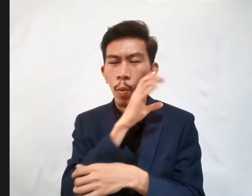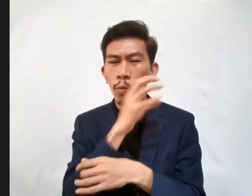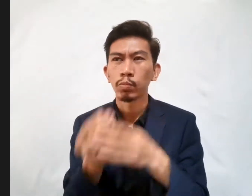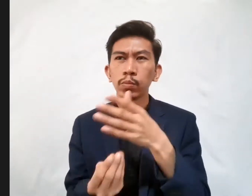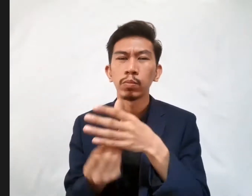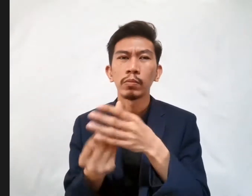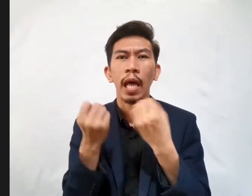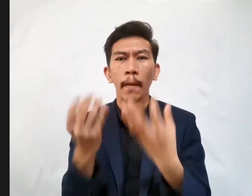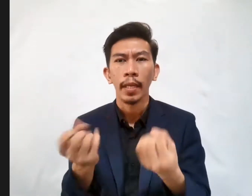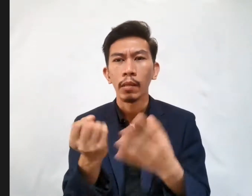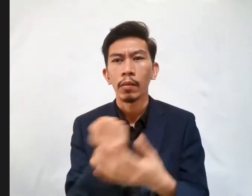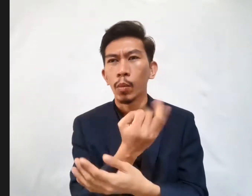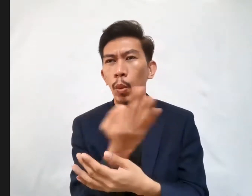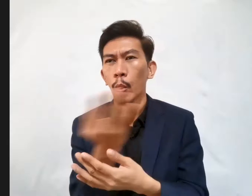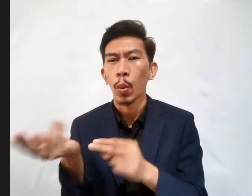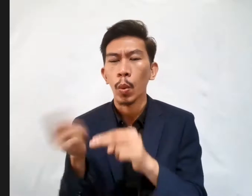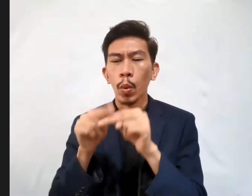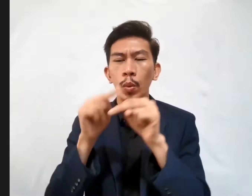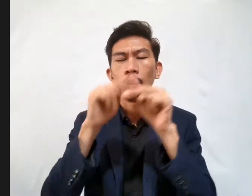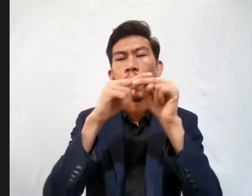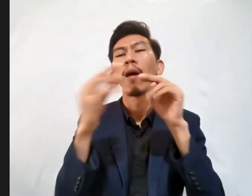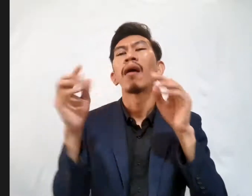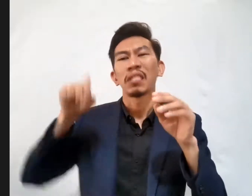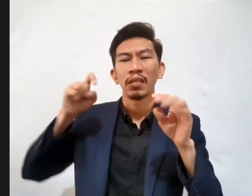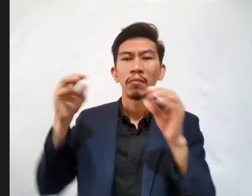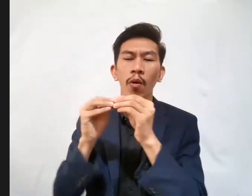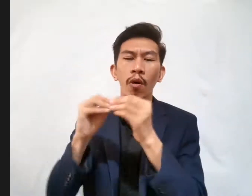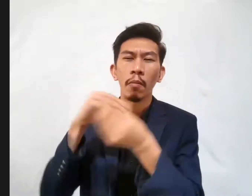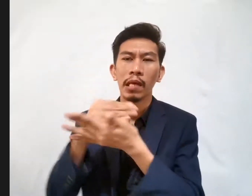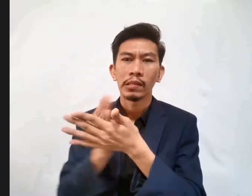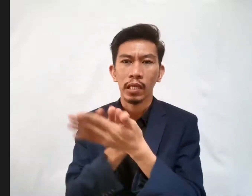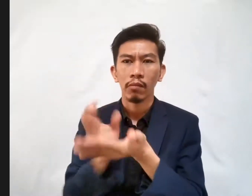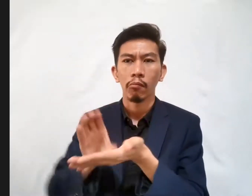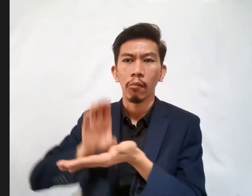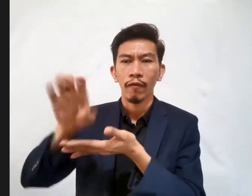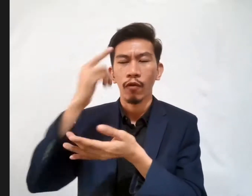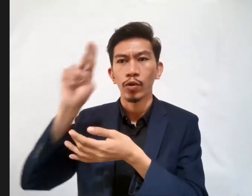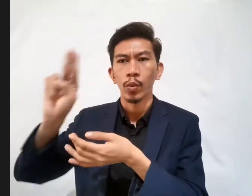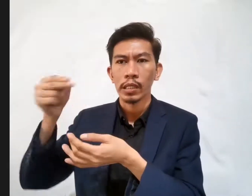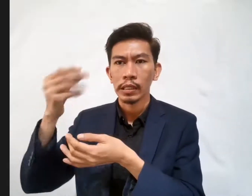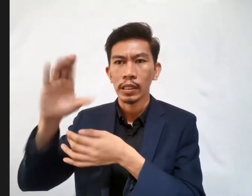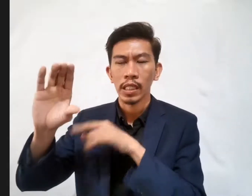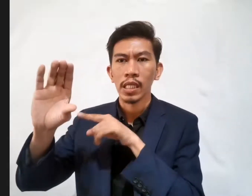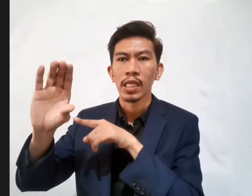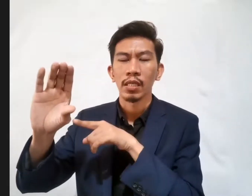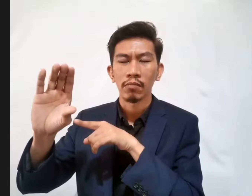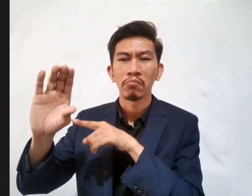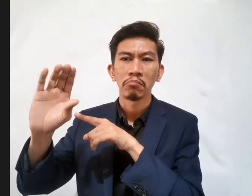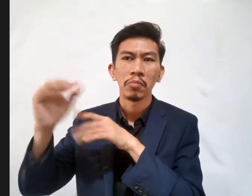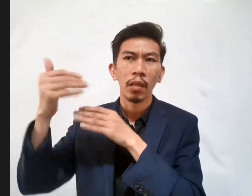population in the Philippines will require more budget allocation for the Universal Healthcare Act in the coming